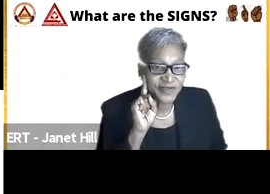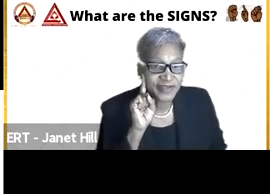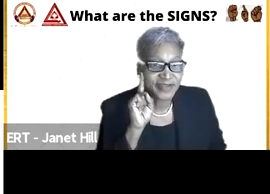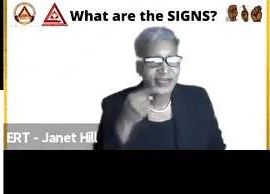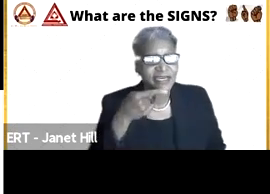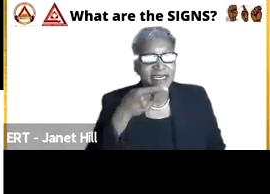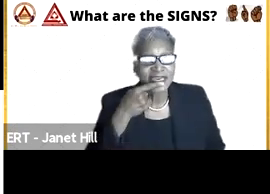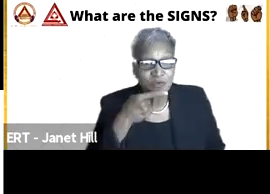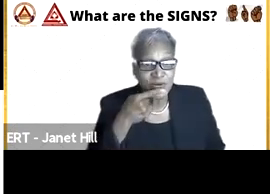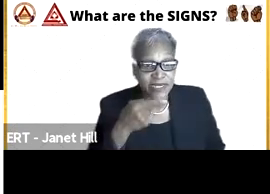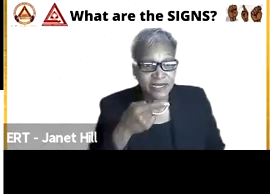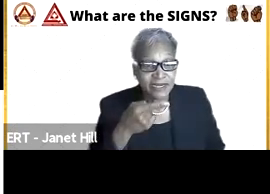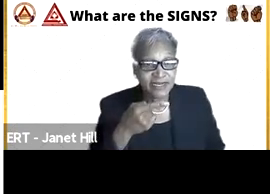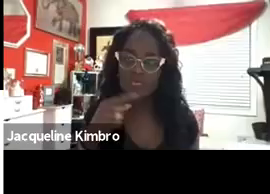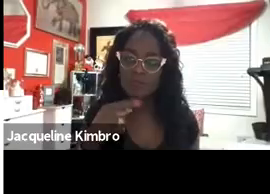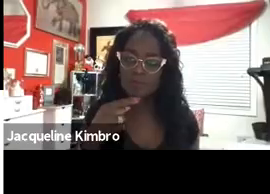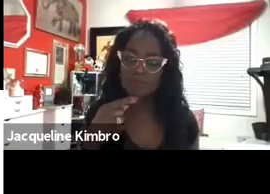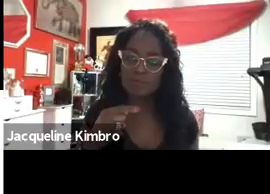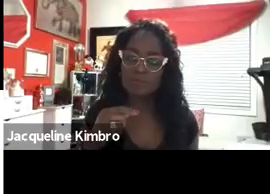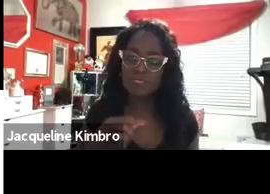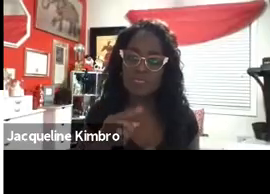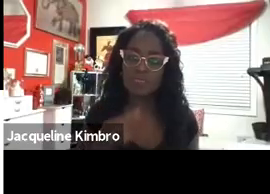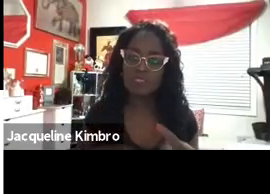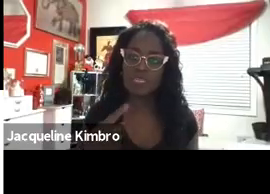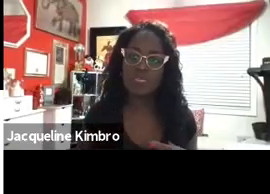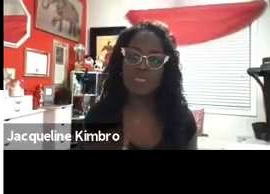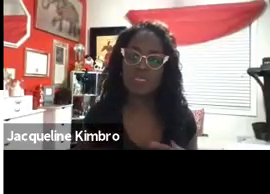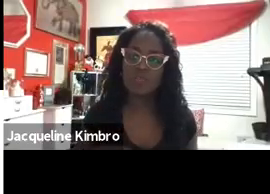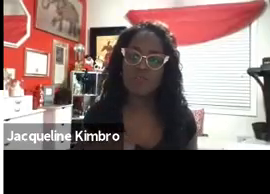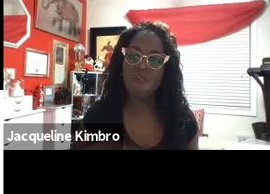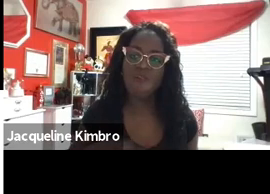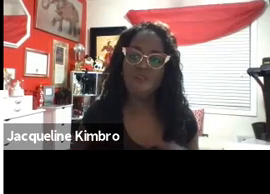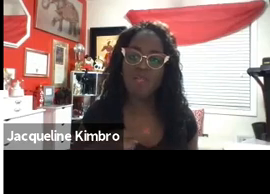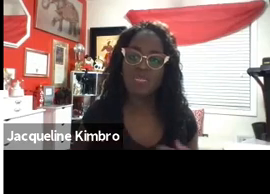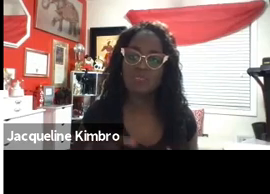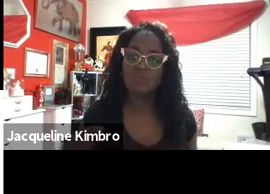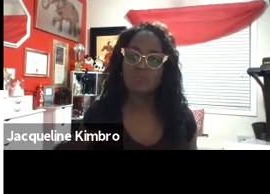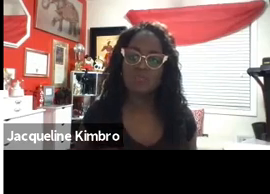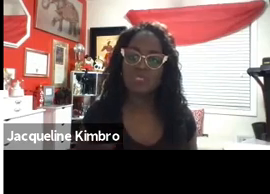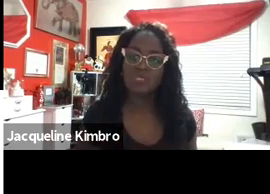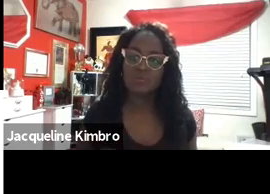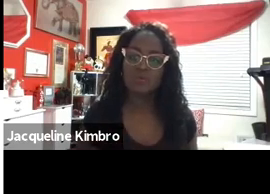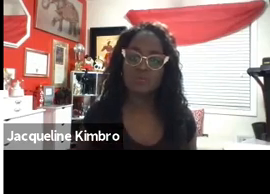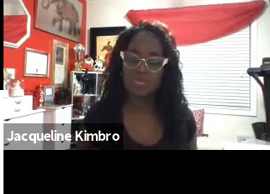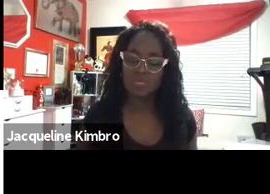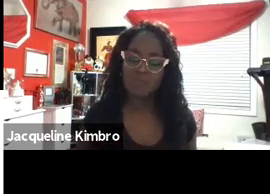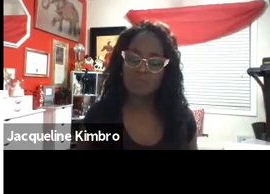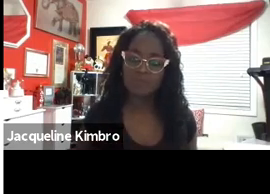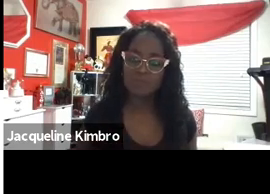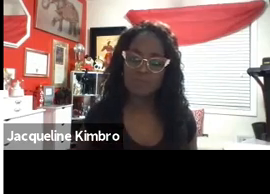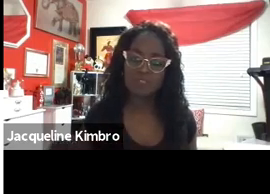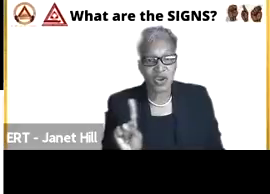Deaf. Hearing. Hearing. Sign. Hurt. Or